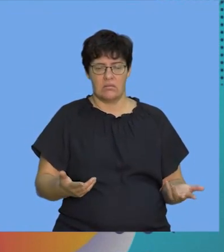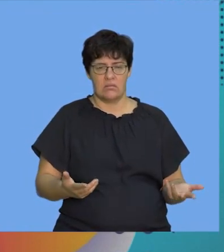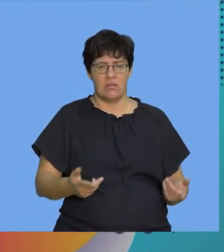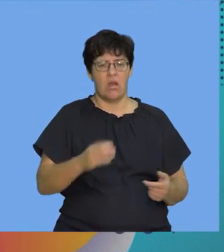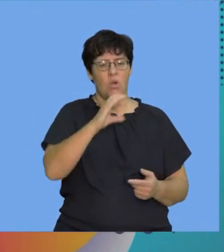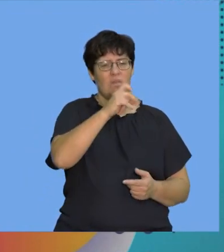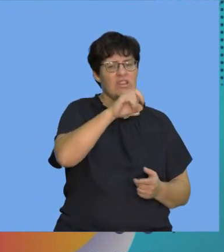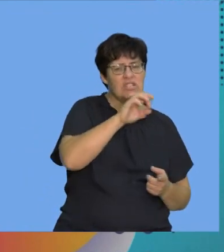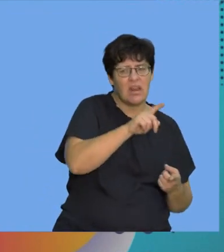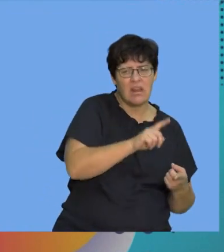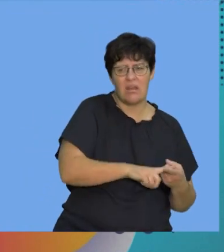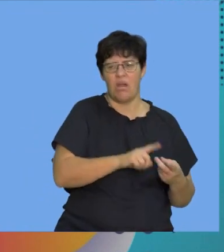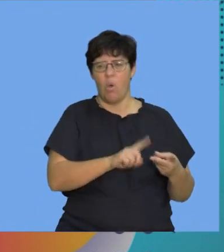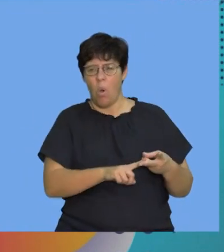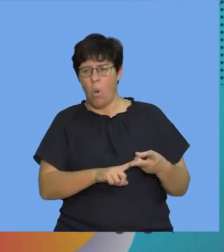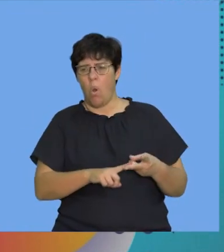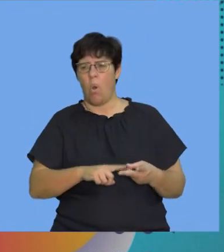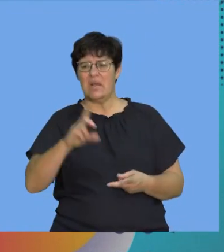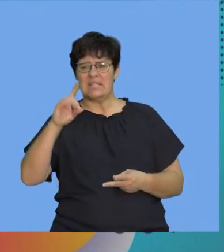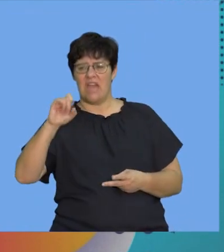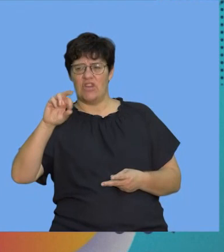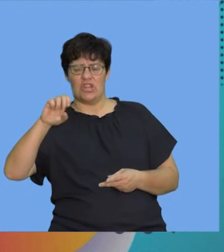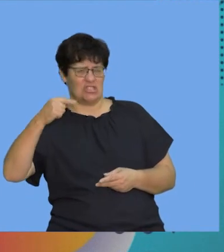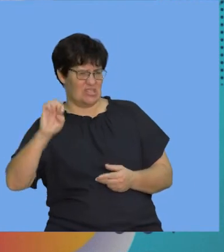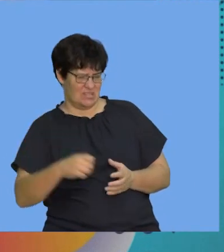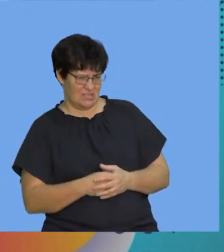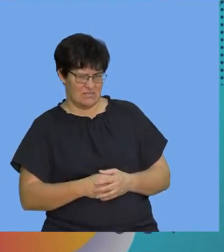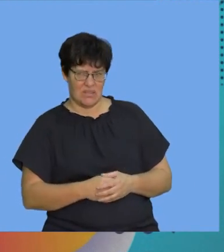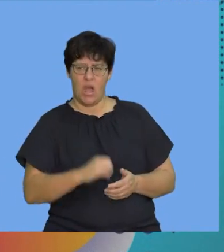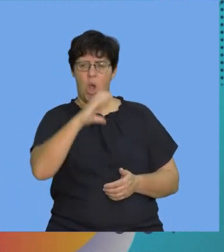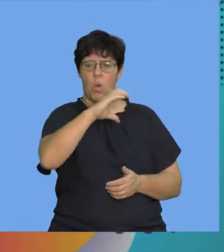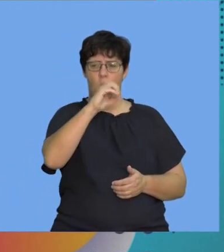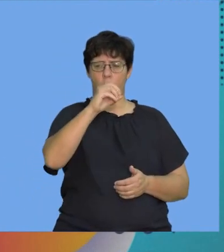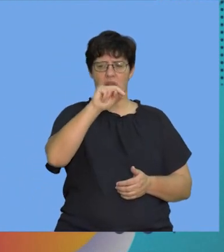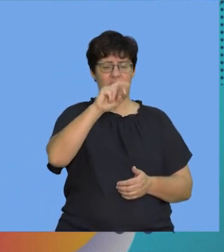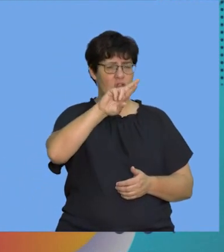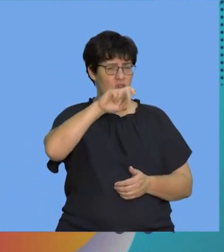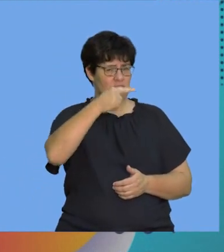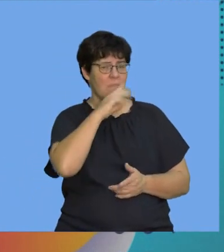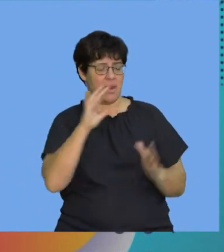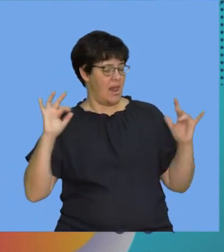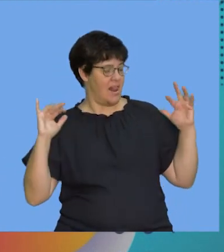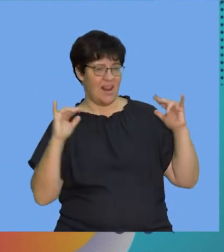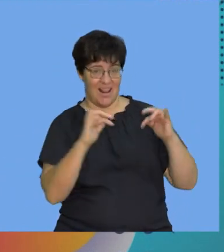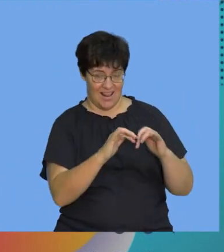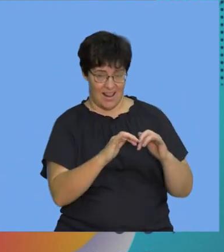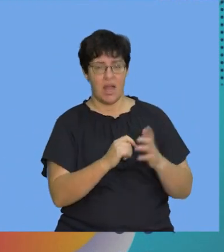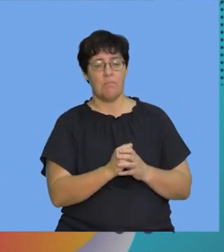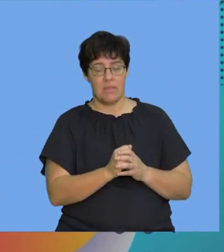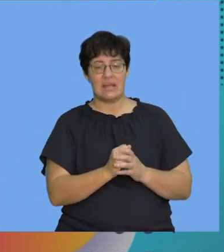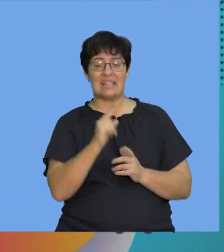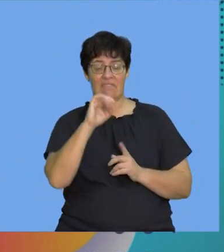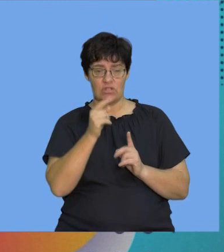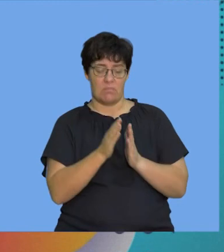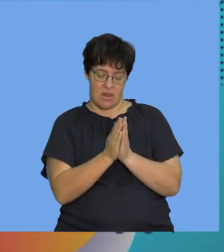diverging series. What does that mean? Remember, converging, it is more like coming together, right? And diverging is